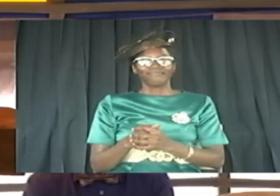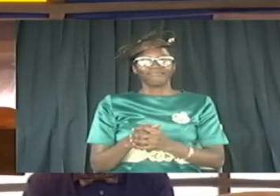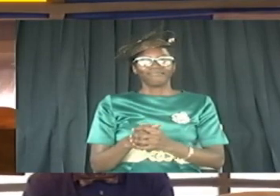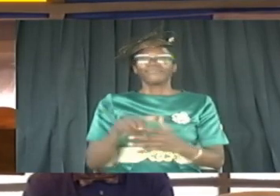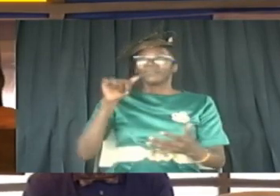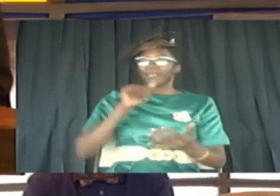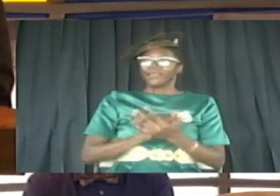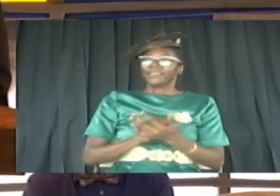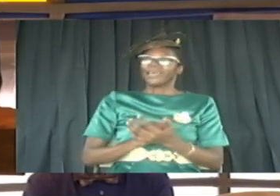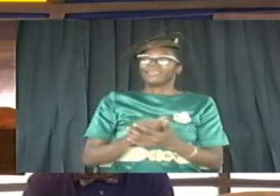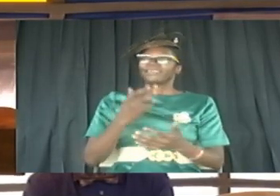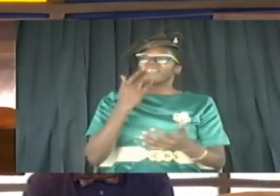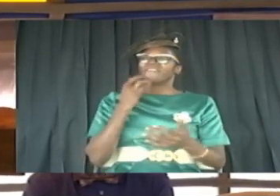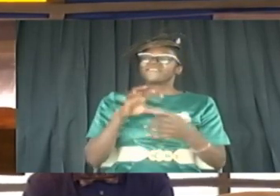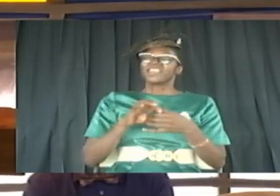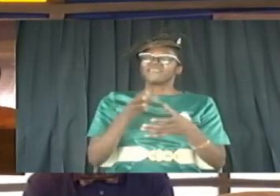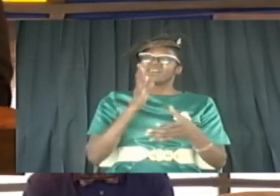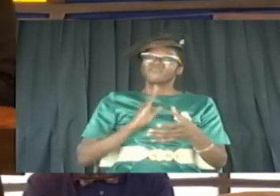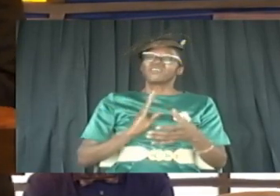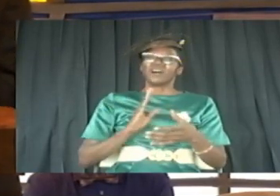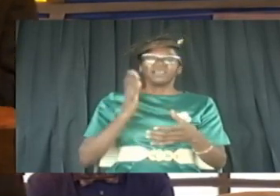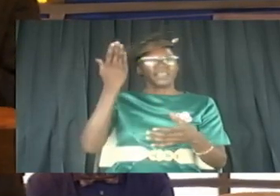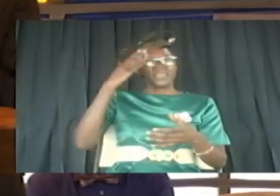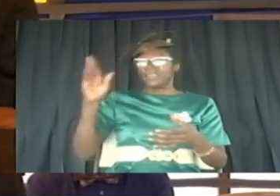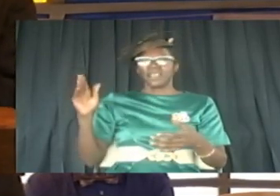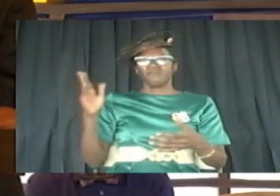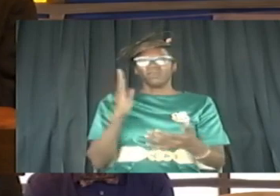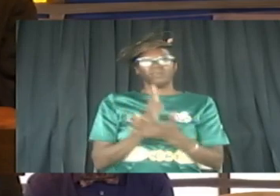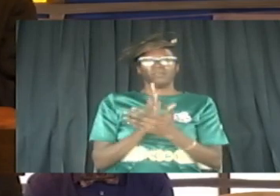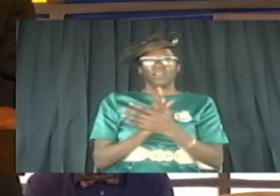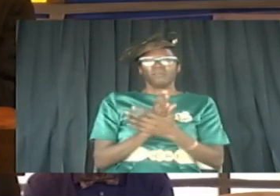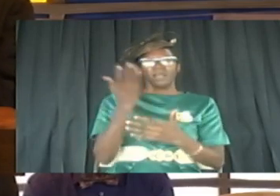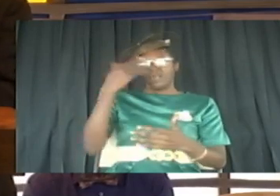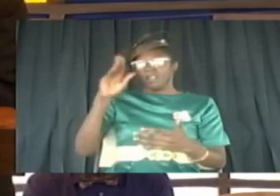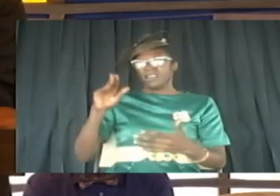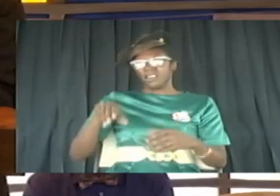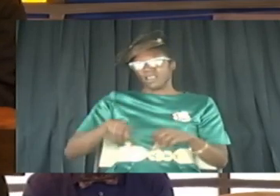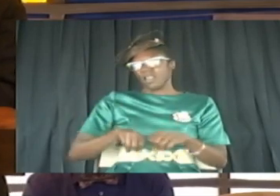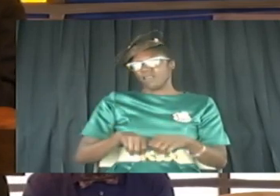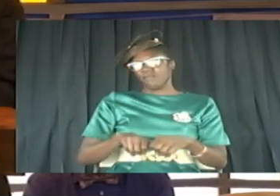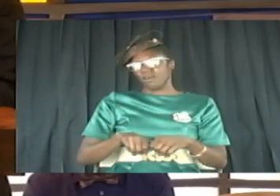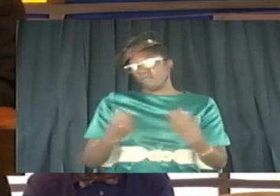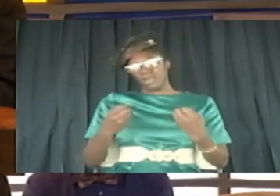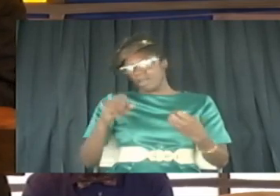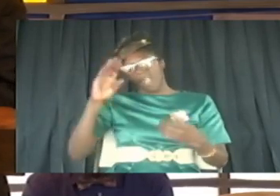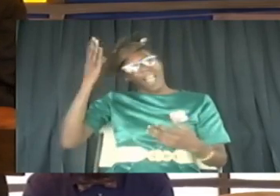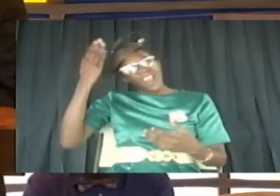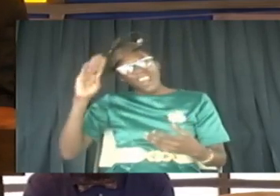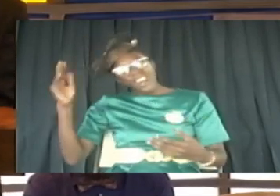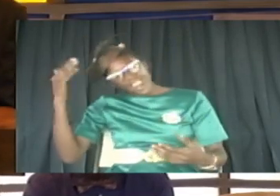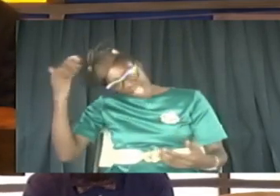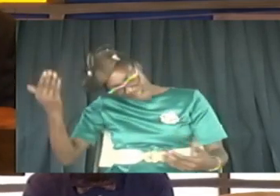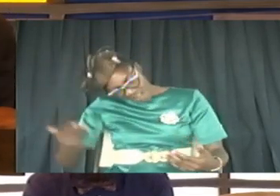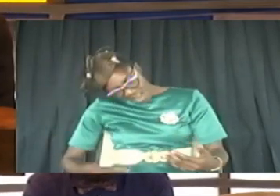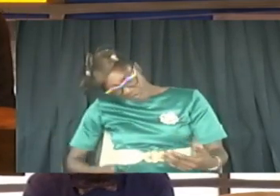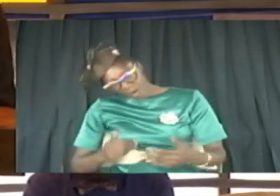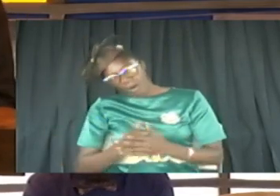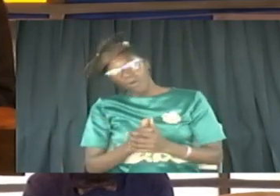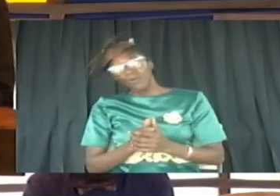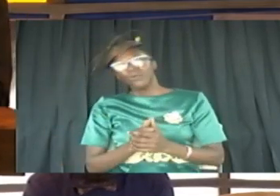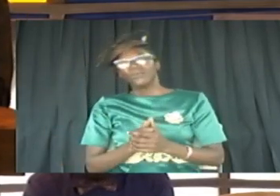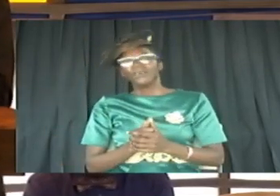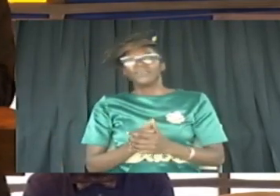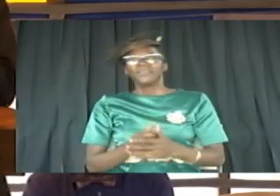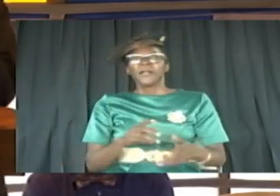That's the favor of God. He didn't budge. He didn't bend. He didn't bow. And the Almighty